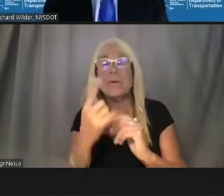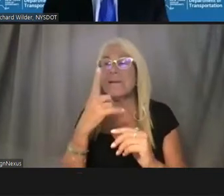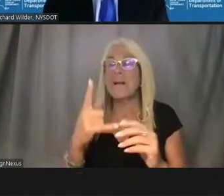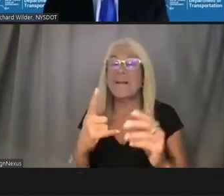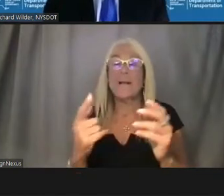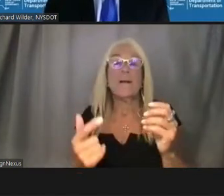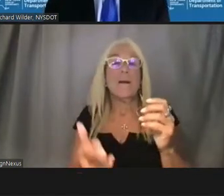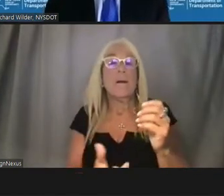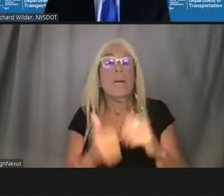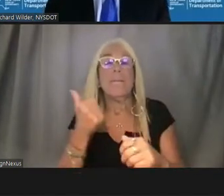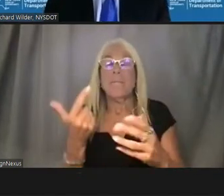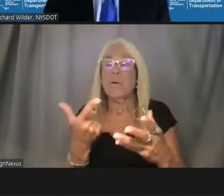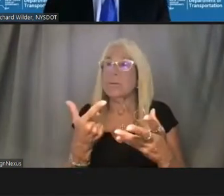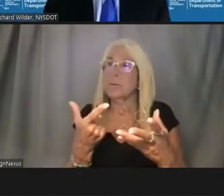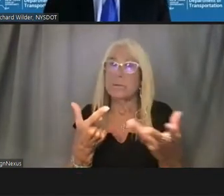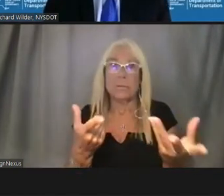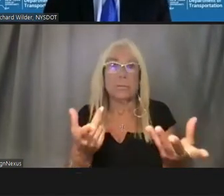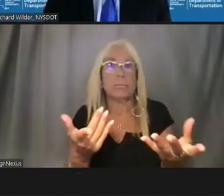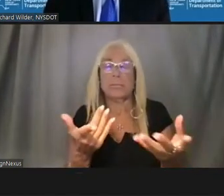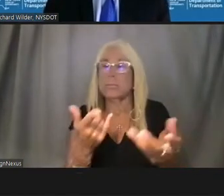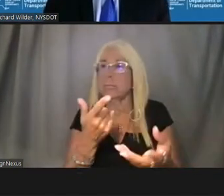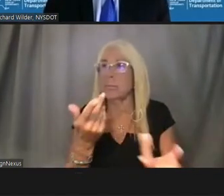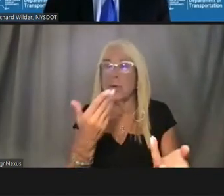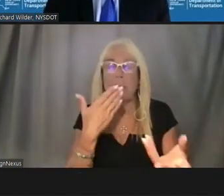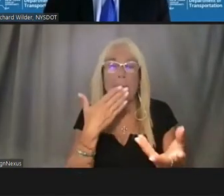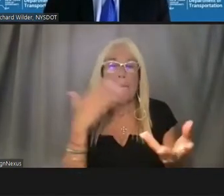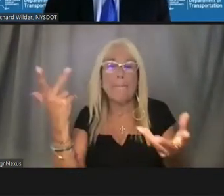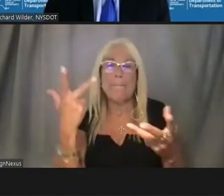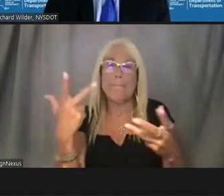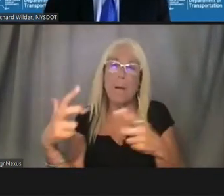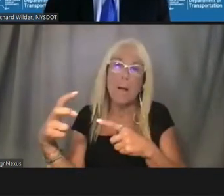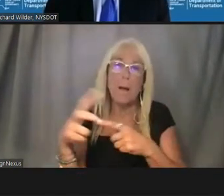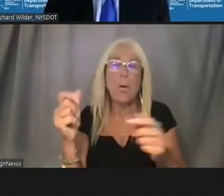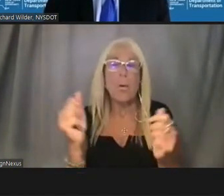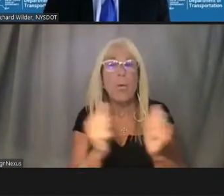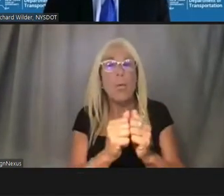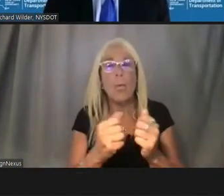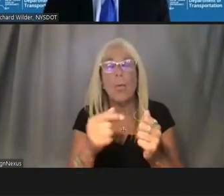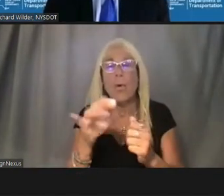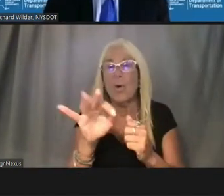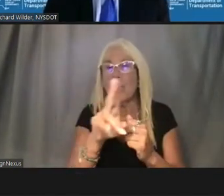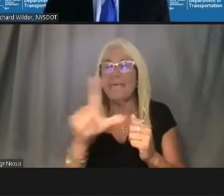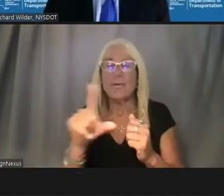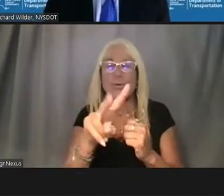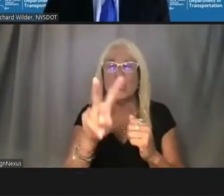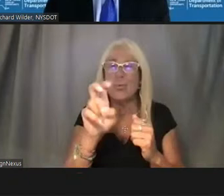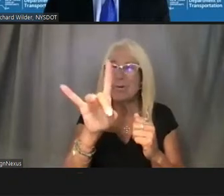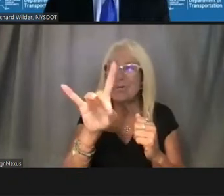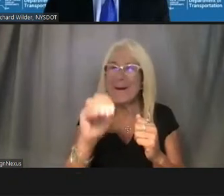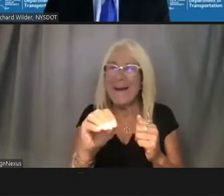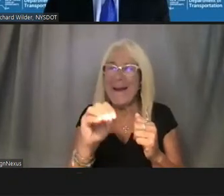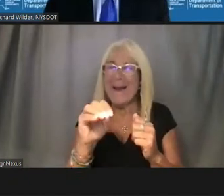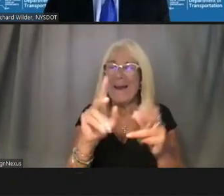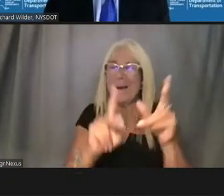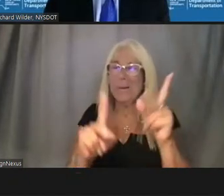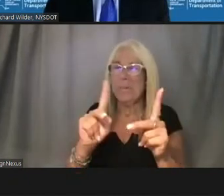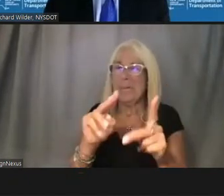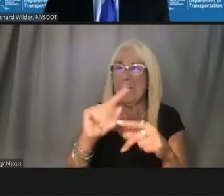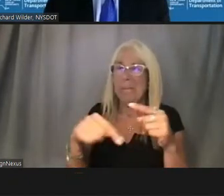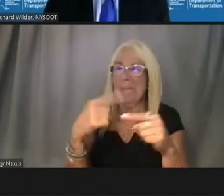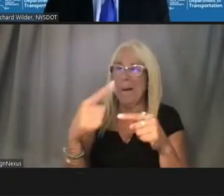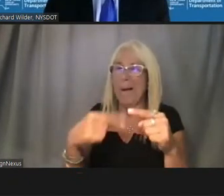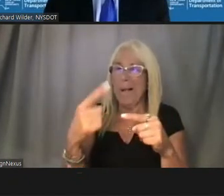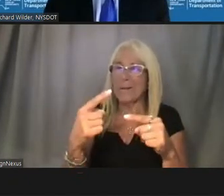the most fuel efficient modes of transportation getting approximately 280 passenger miles per gallon versus a car that gets approximately